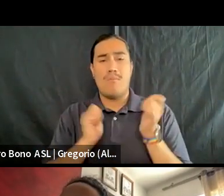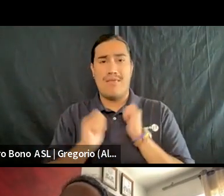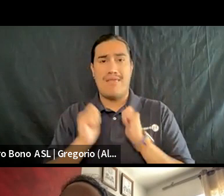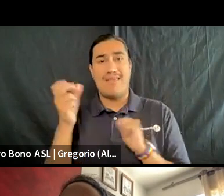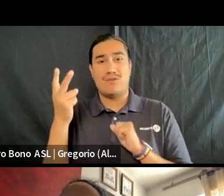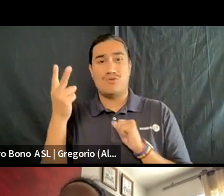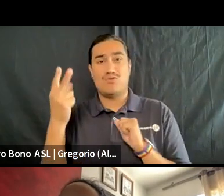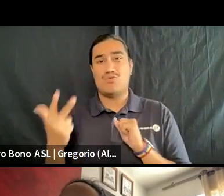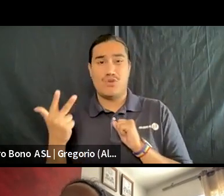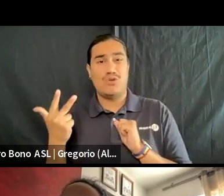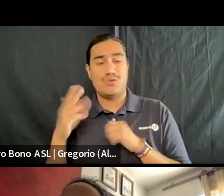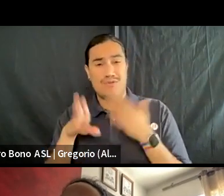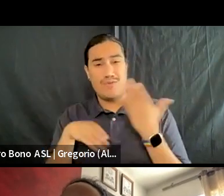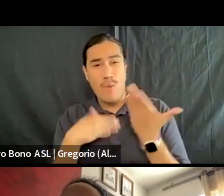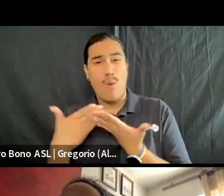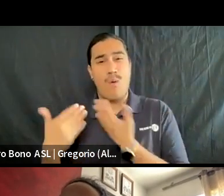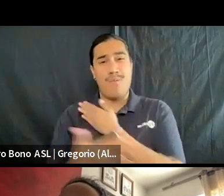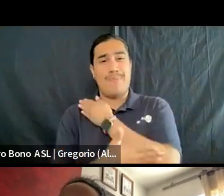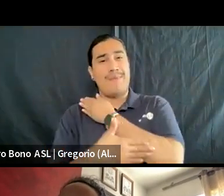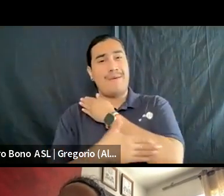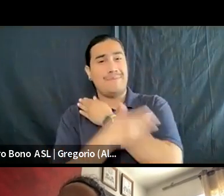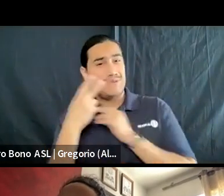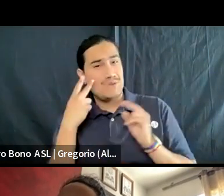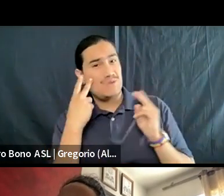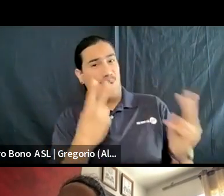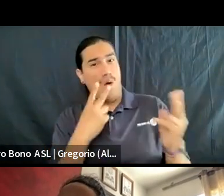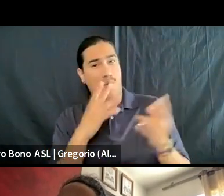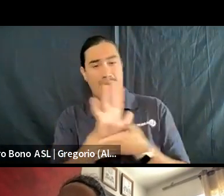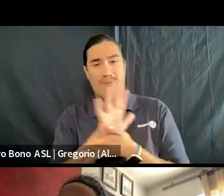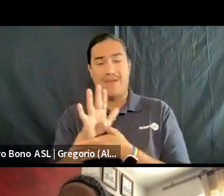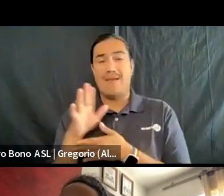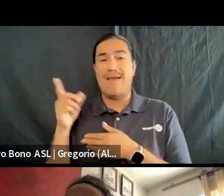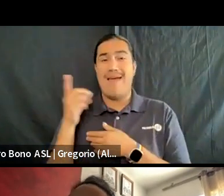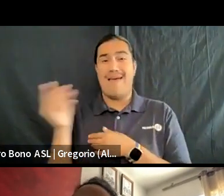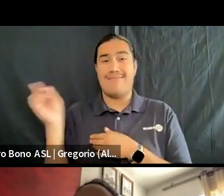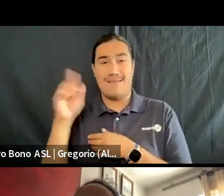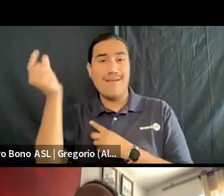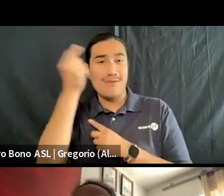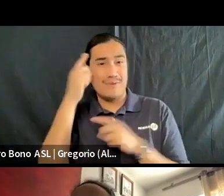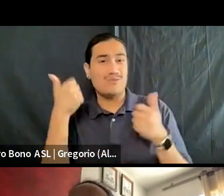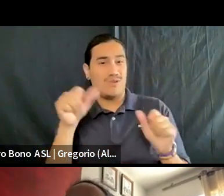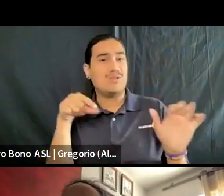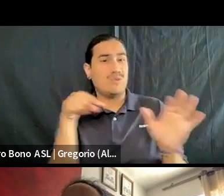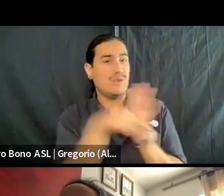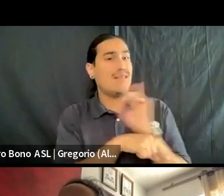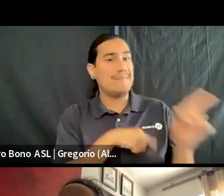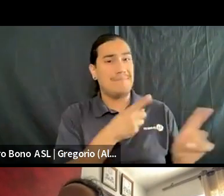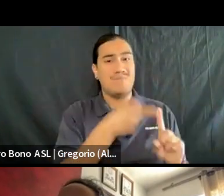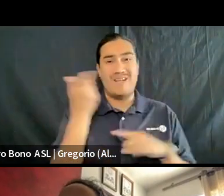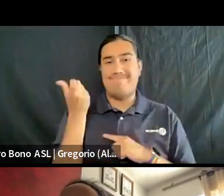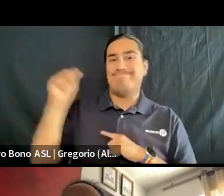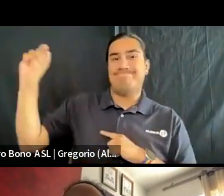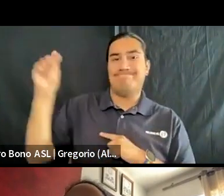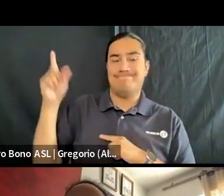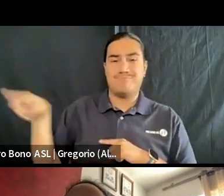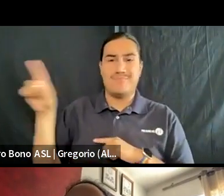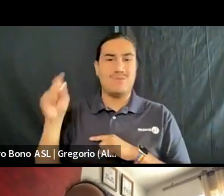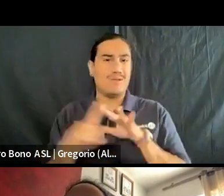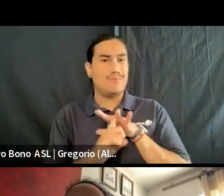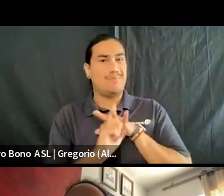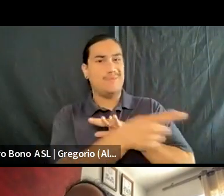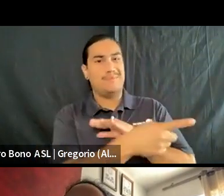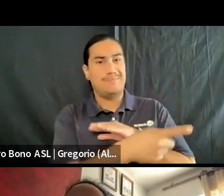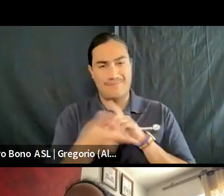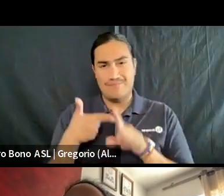saw, and the Argentinian dictatorship tried to kill him when he spoke against them. So he had to leave